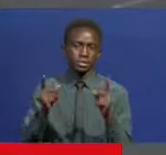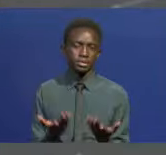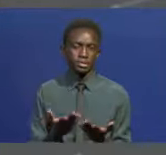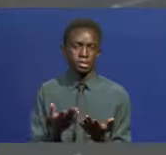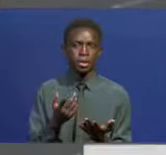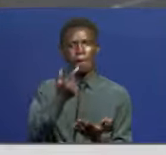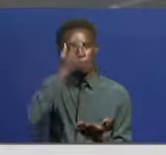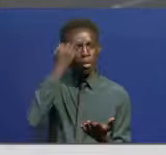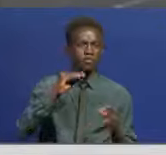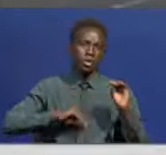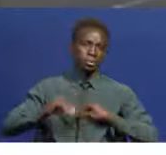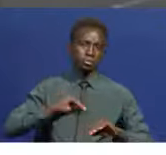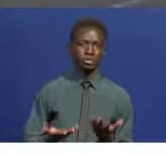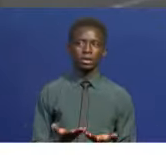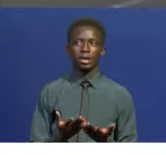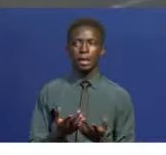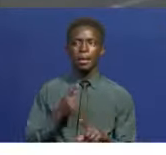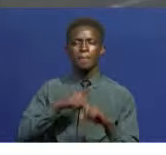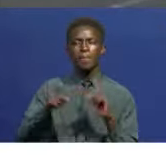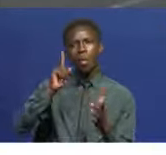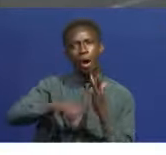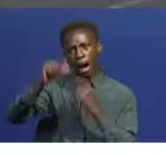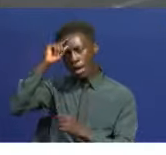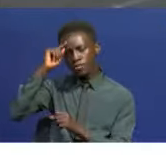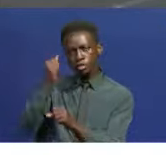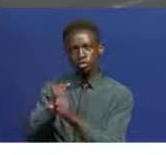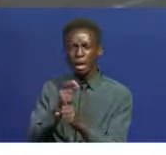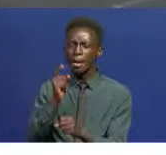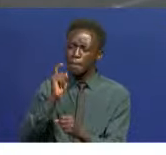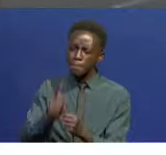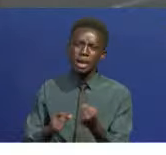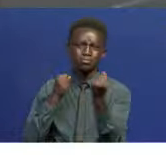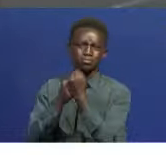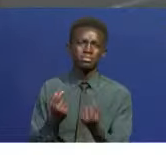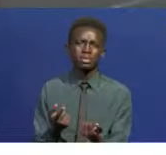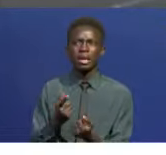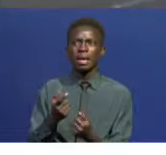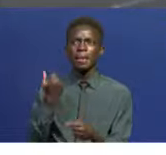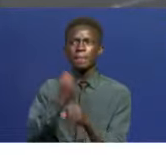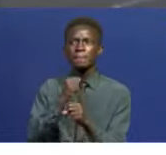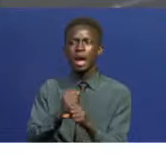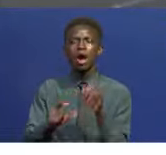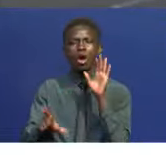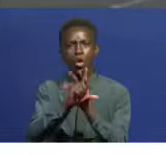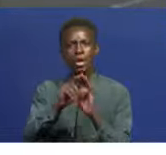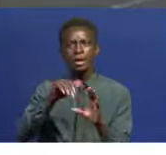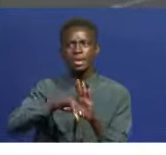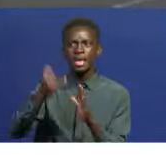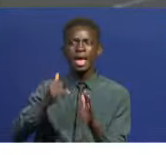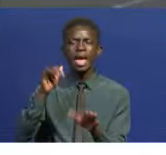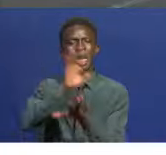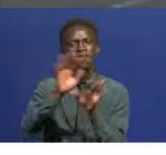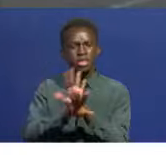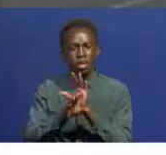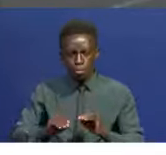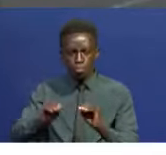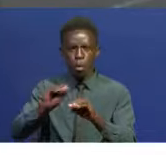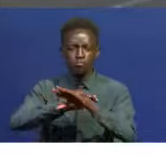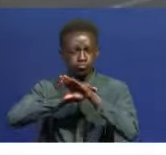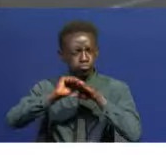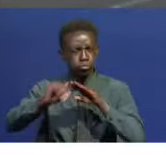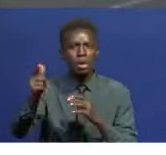doing should be supported so that he enforces the law for the first time in the industry and everything is going to go on smoothly. Right. What do they